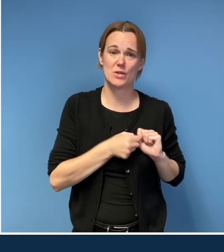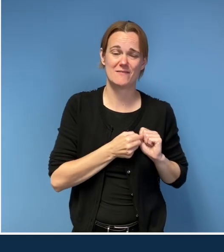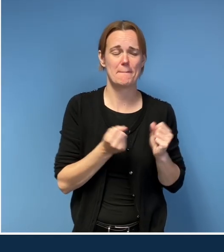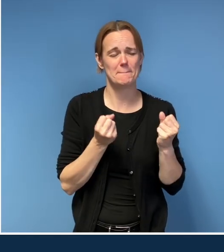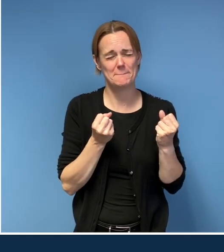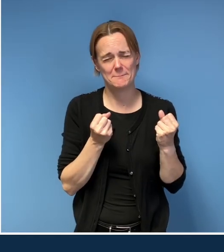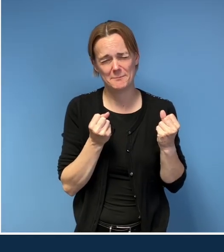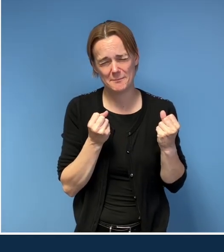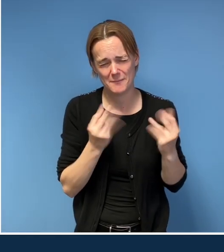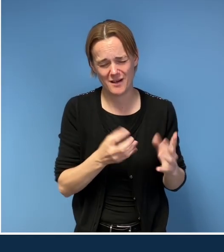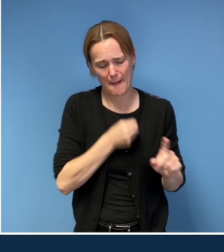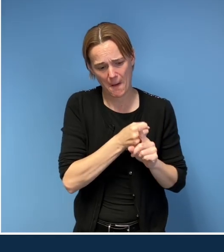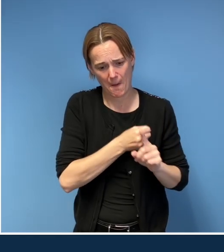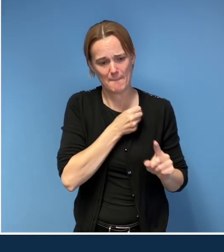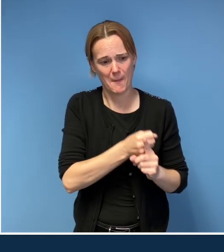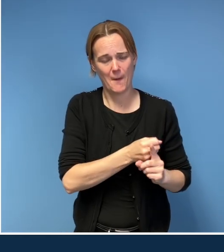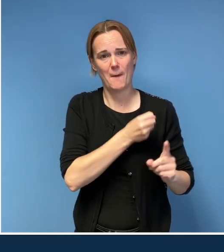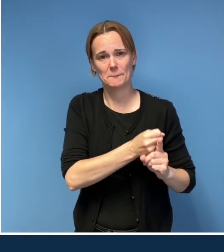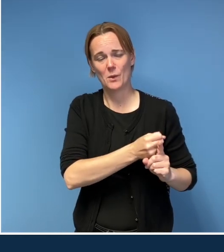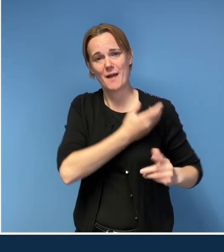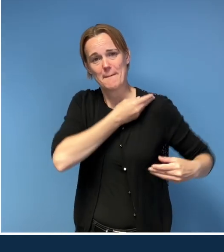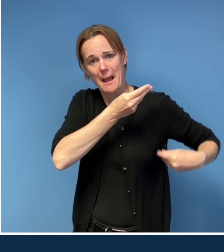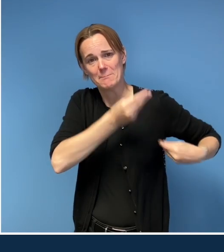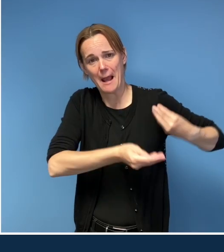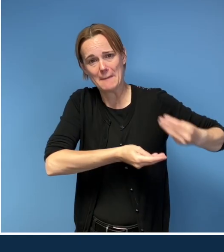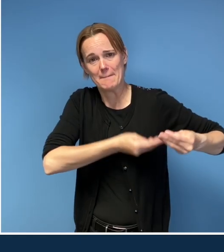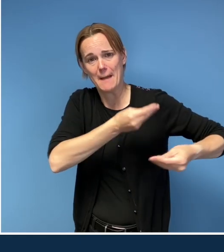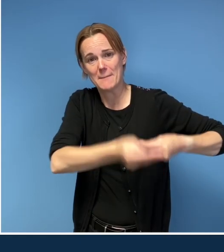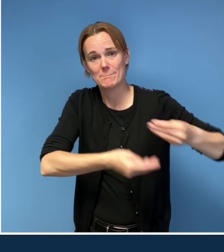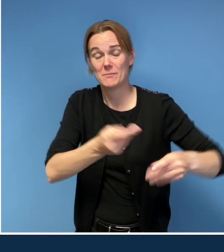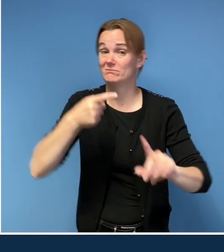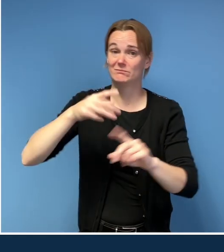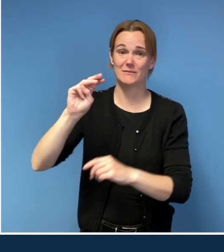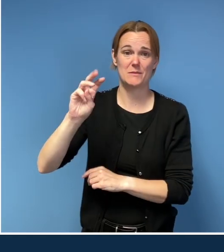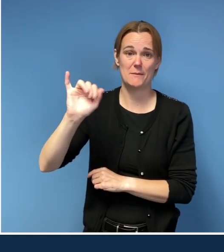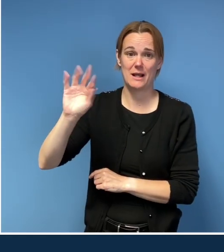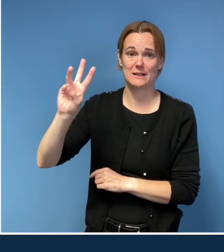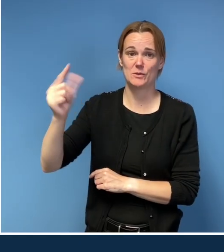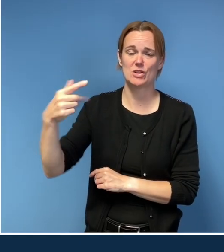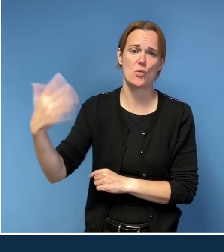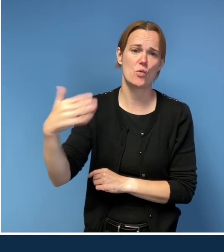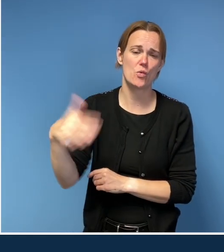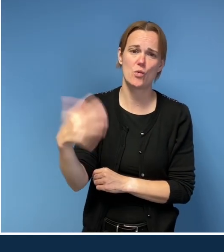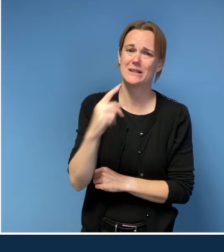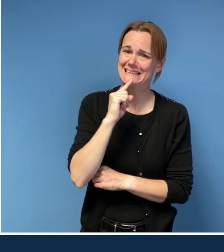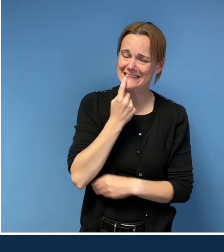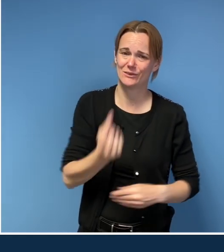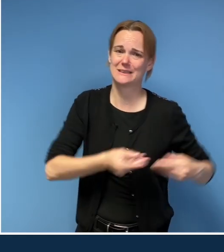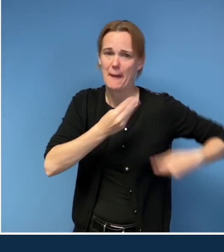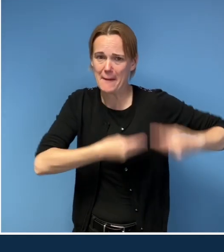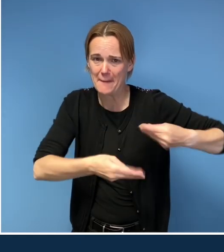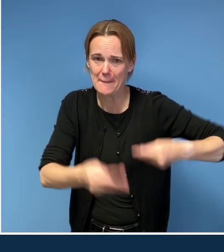in listening to firsthand stories around missing and murdered Indigenous women and girls and 2S individuals. In a world, in a state,